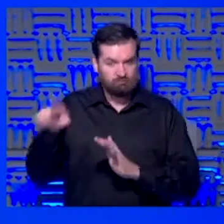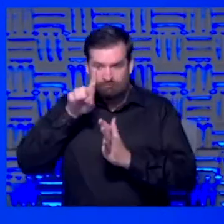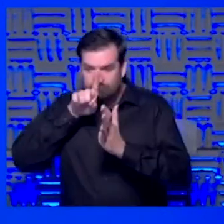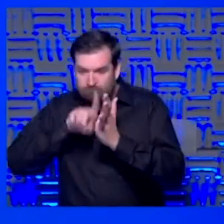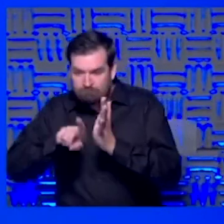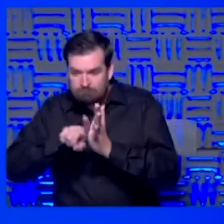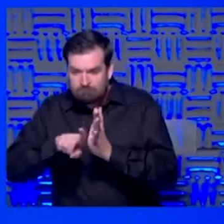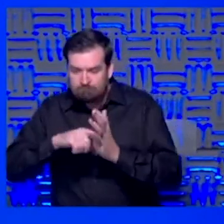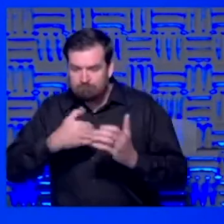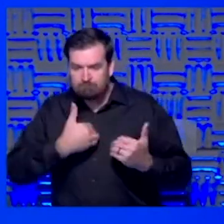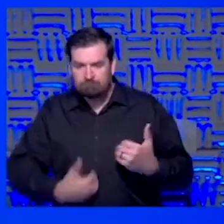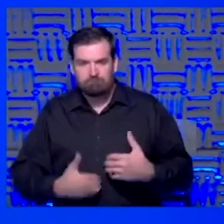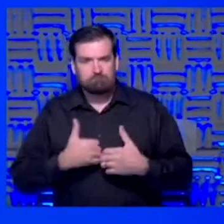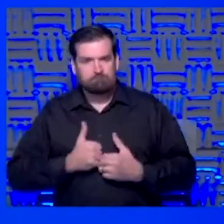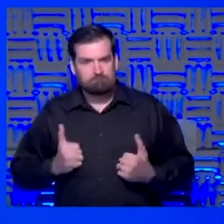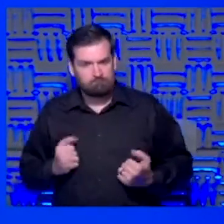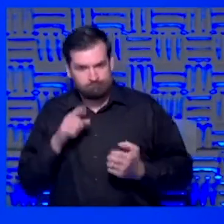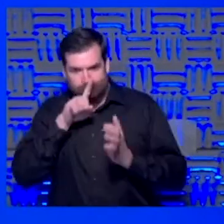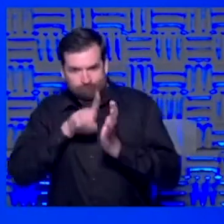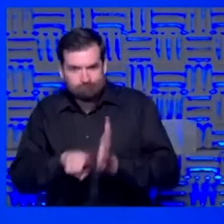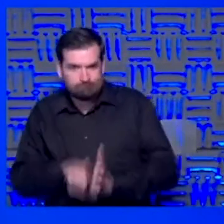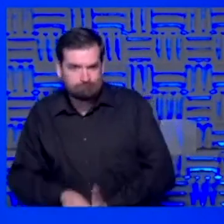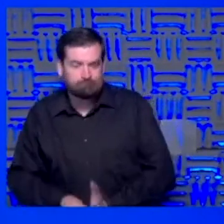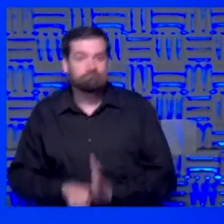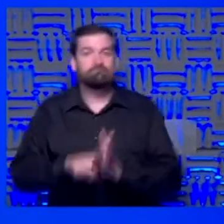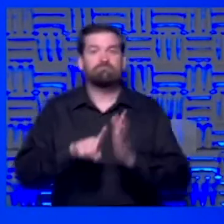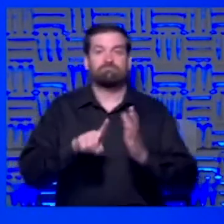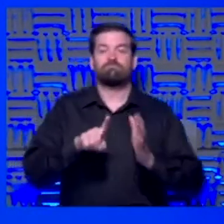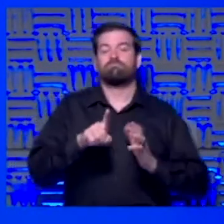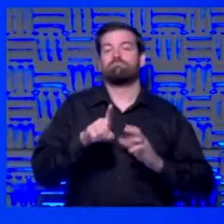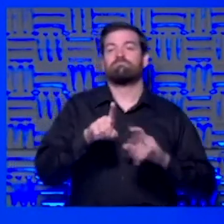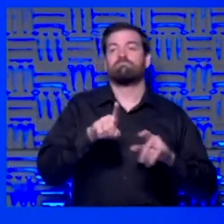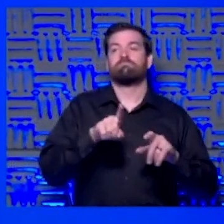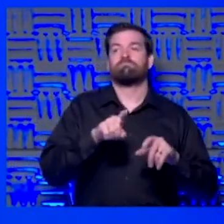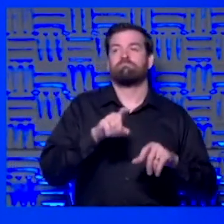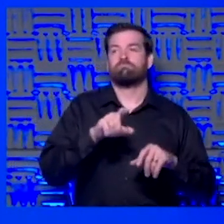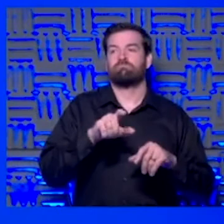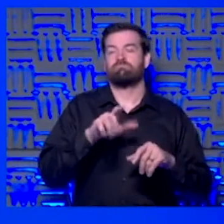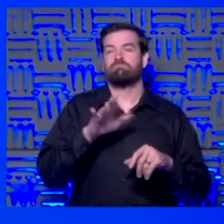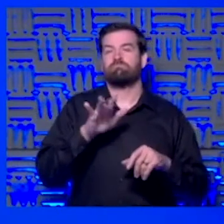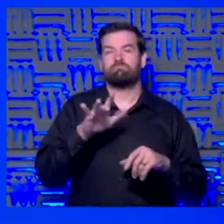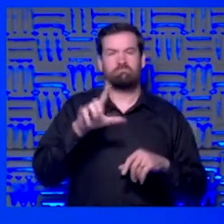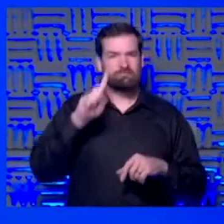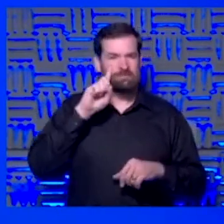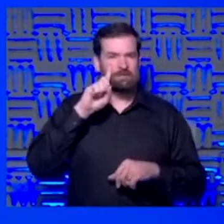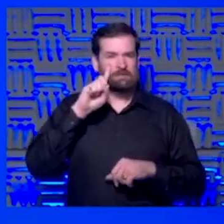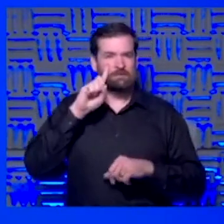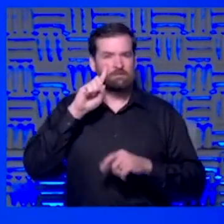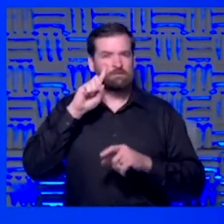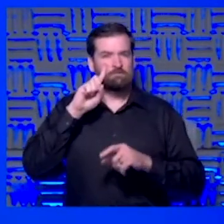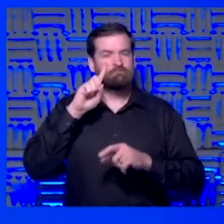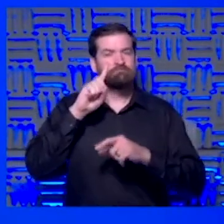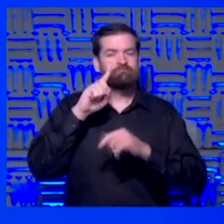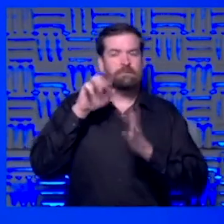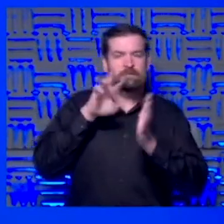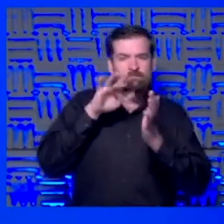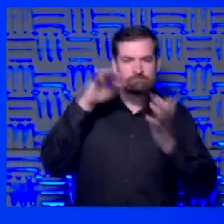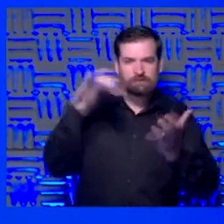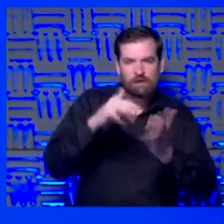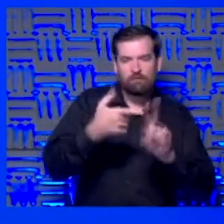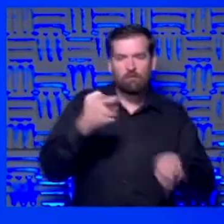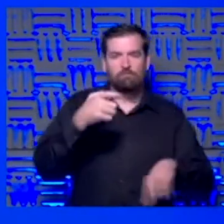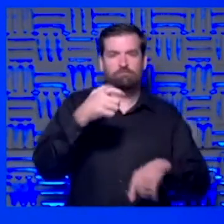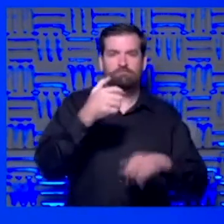patients who've died because of COVID. We also understand that there's I think it was a German study or a